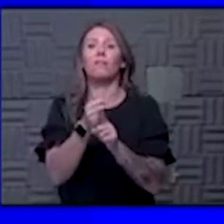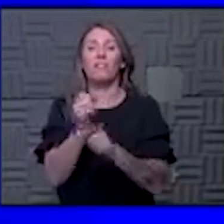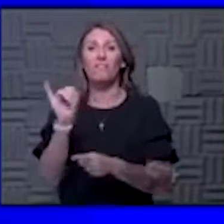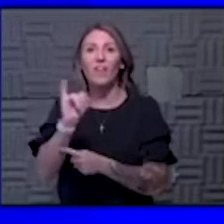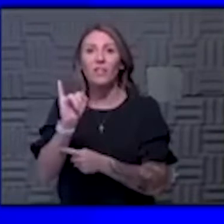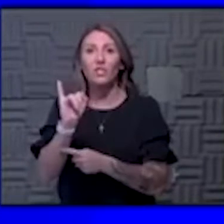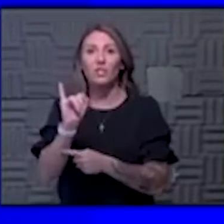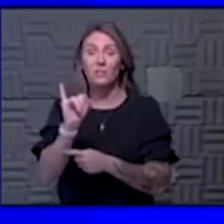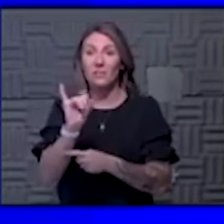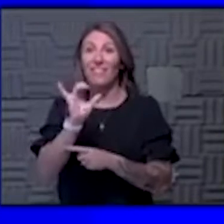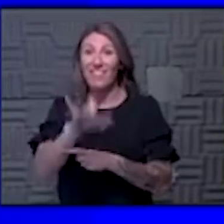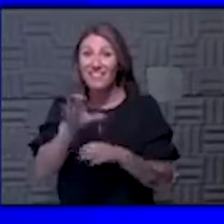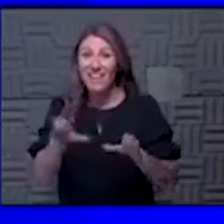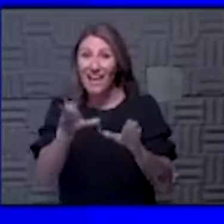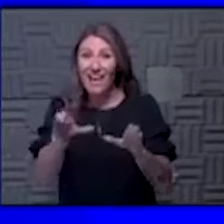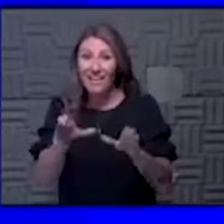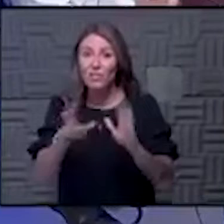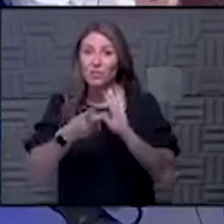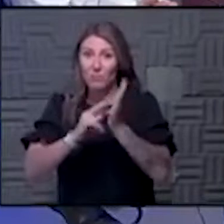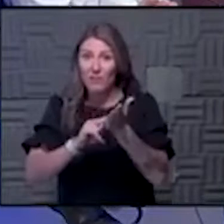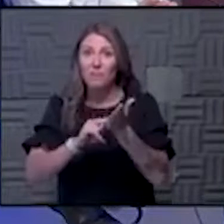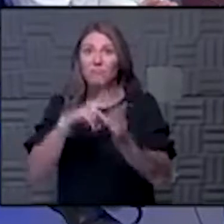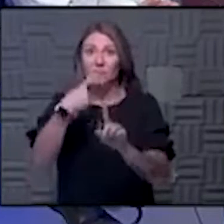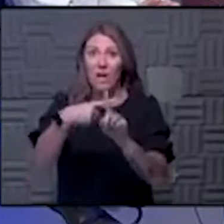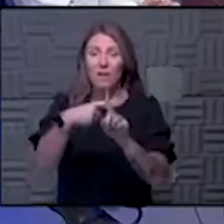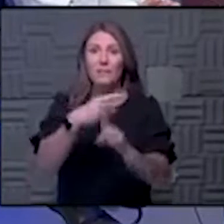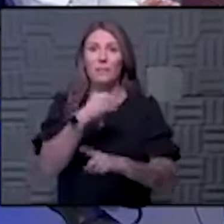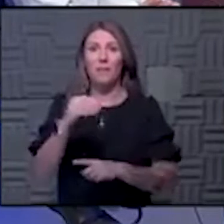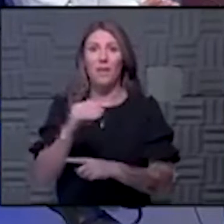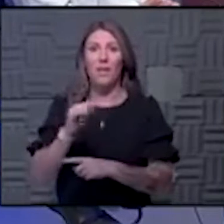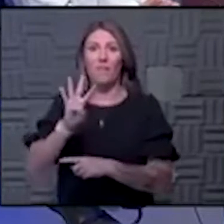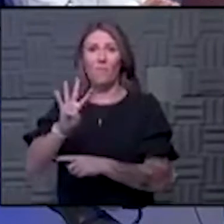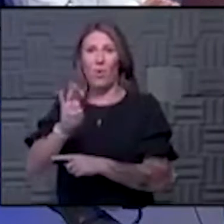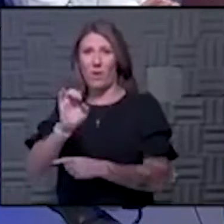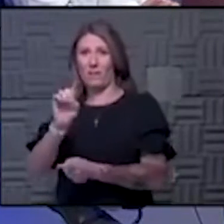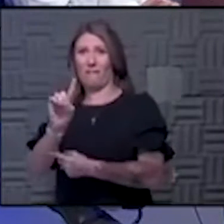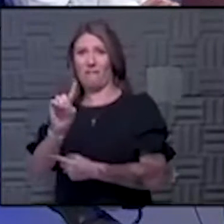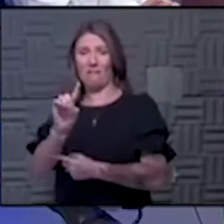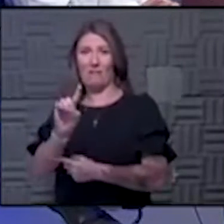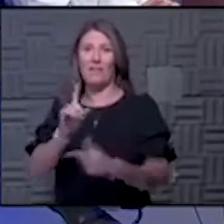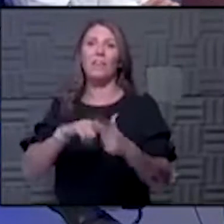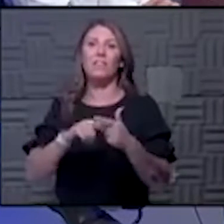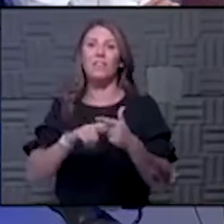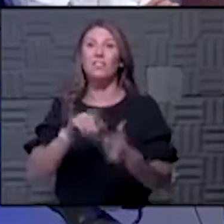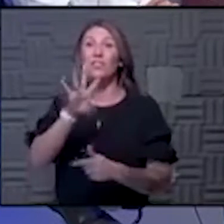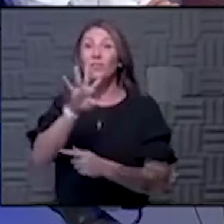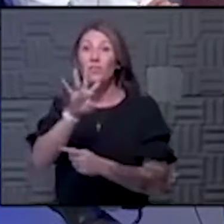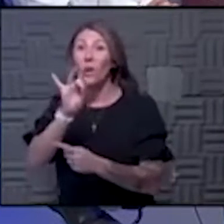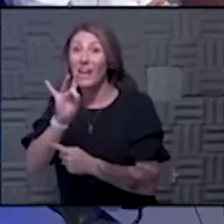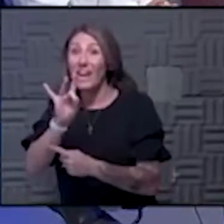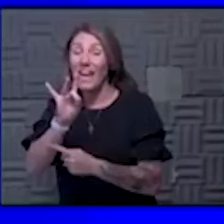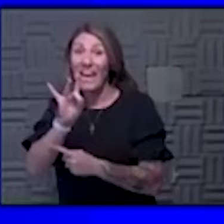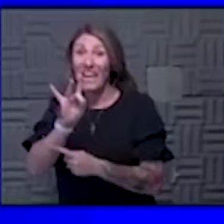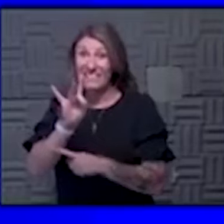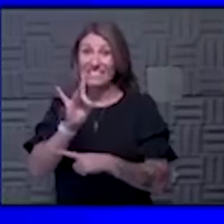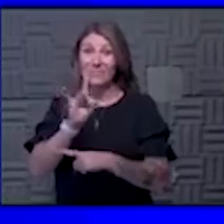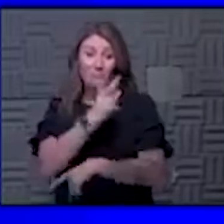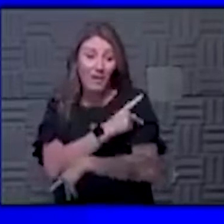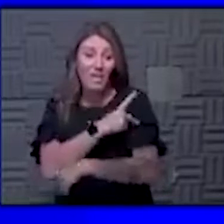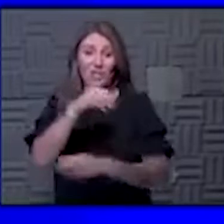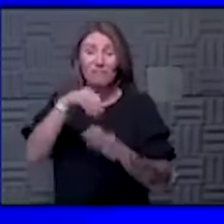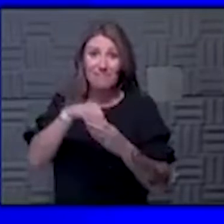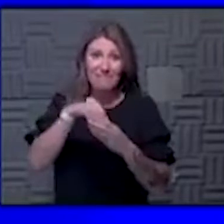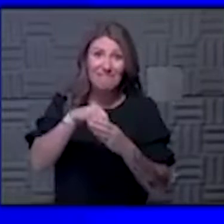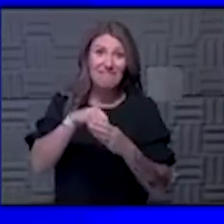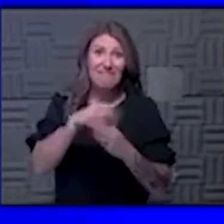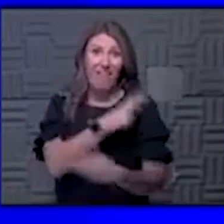hospital. That's active infections who've been admitted. I heard that there's 4 in the ED, which pushes us to 48. Okay. That's our peak. Yeah, and that's not